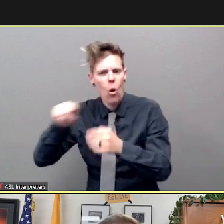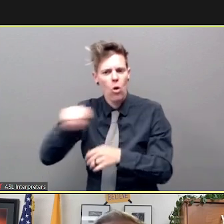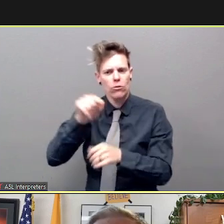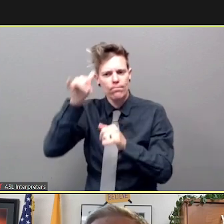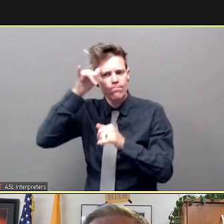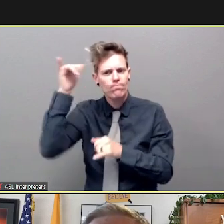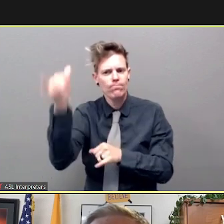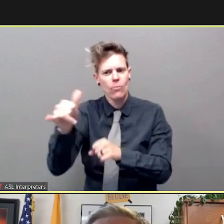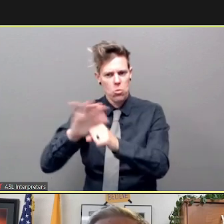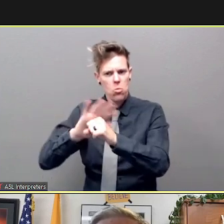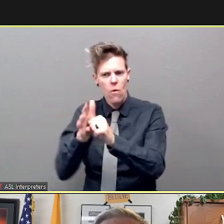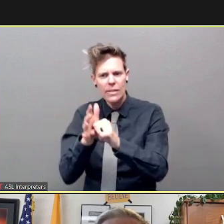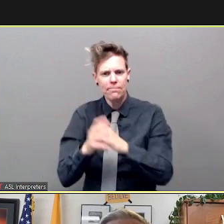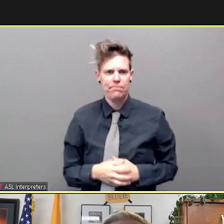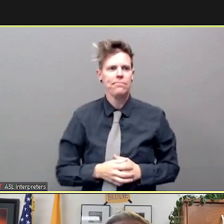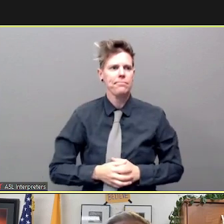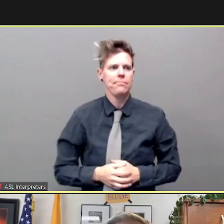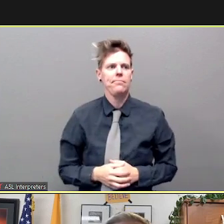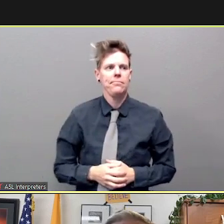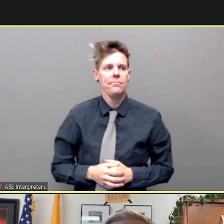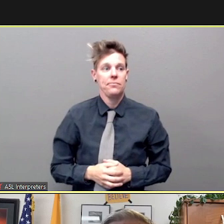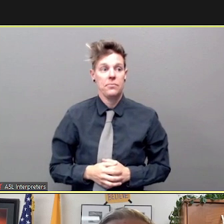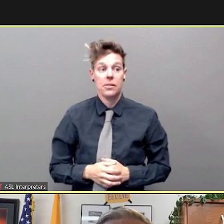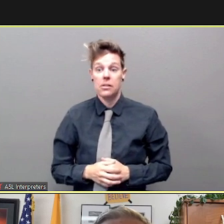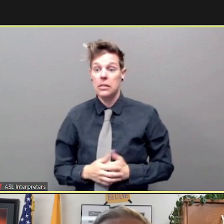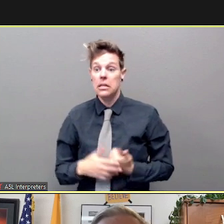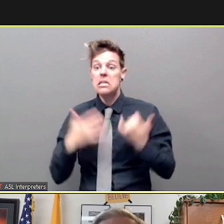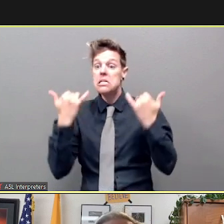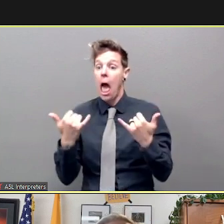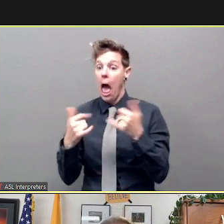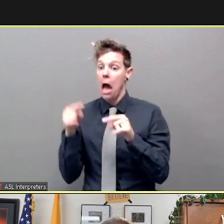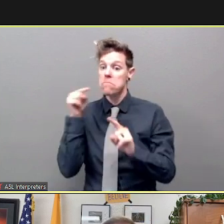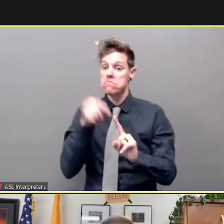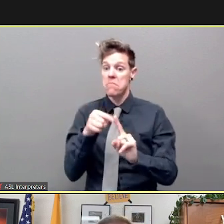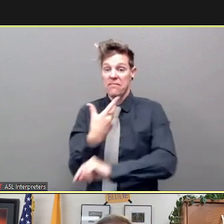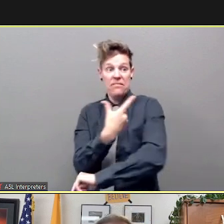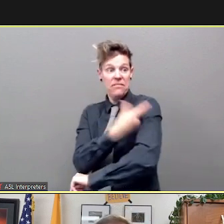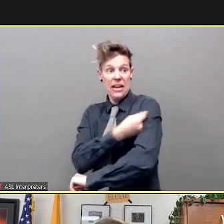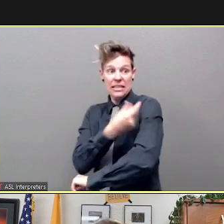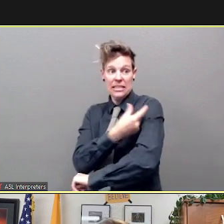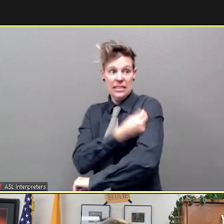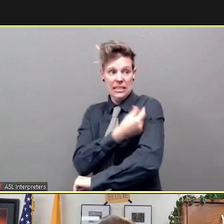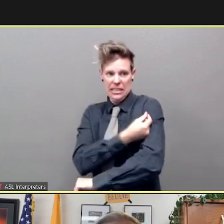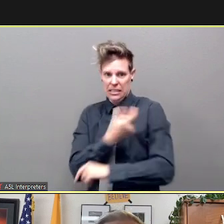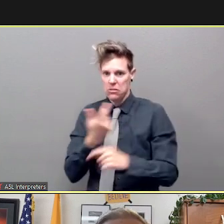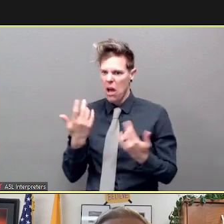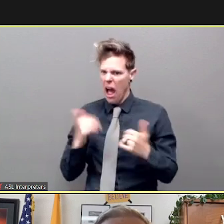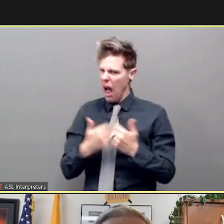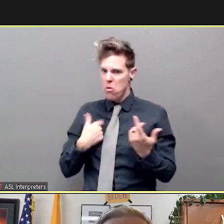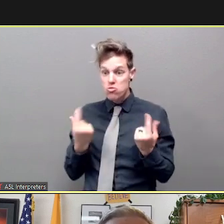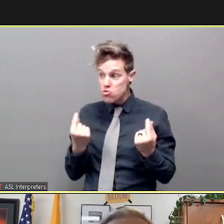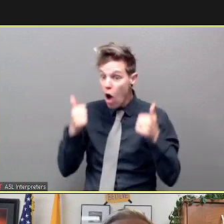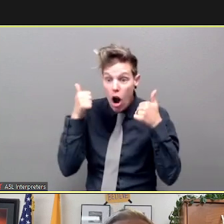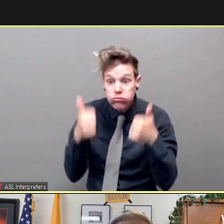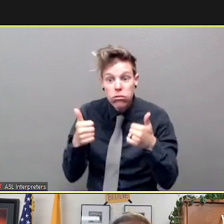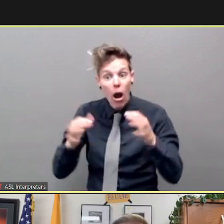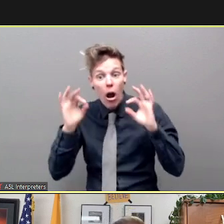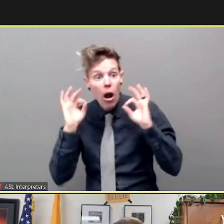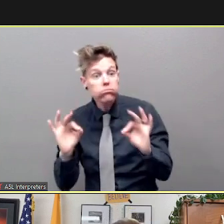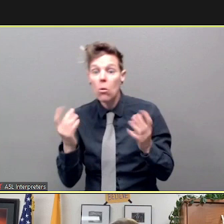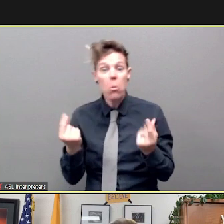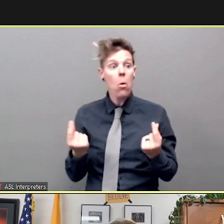We're doing well. So there's 2 ways of looking at how we're doing with the booster. Compared to all the other states in the